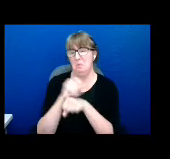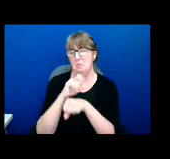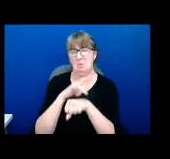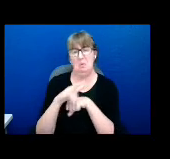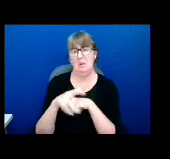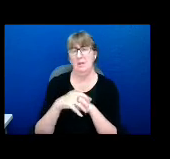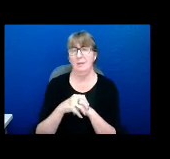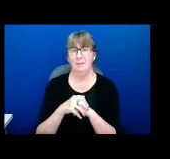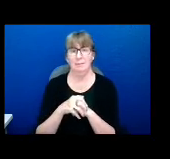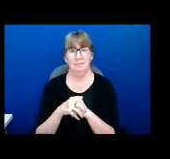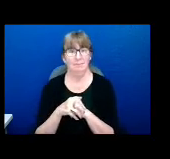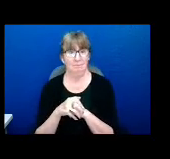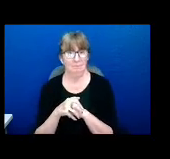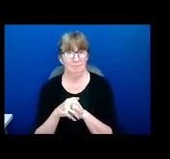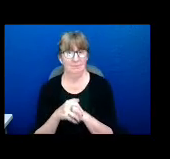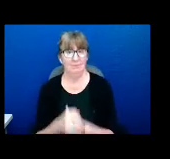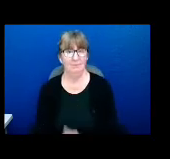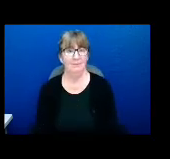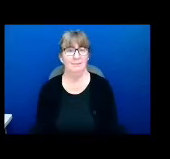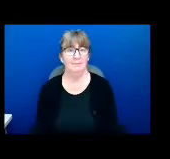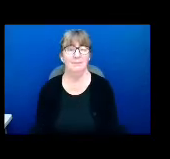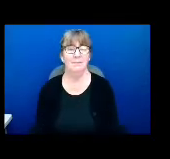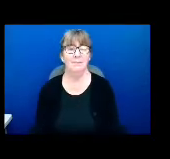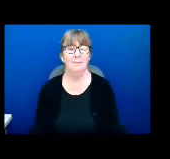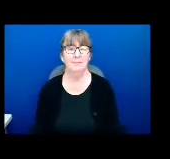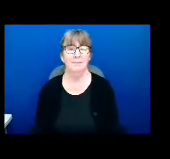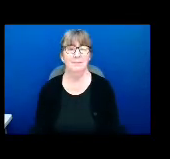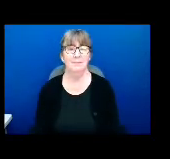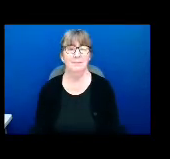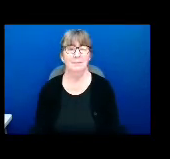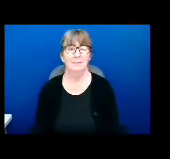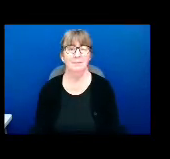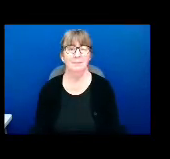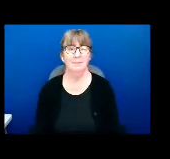He's a great guy. He's a great guy.